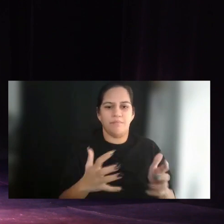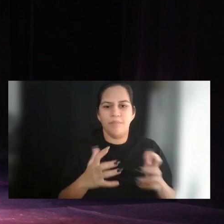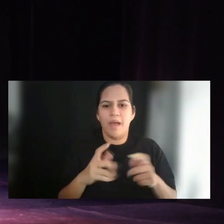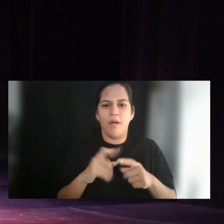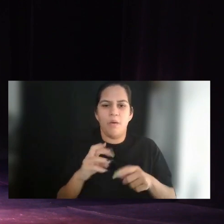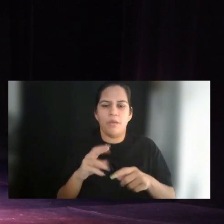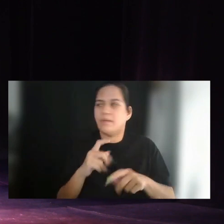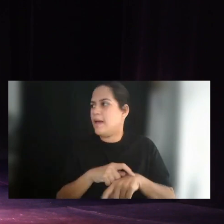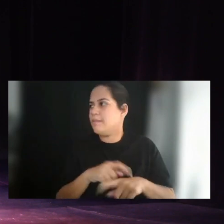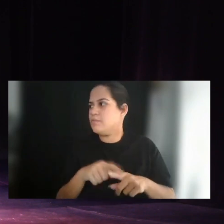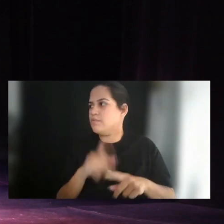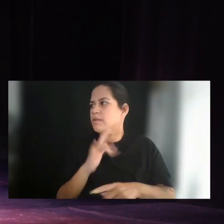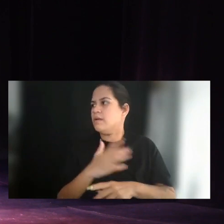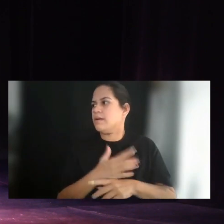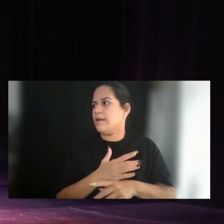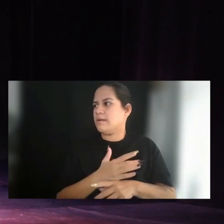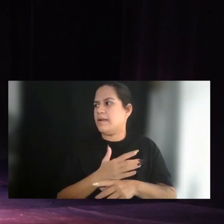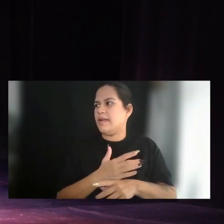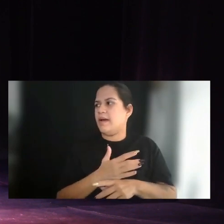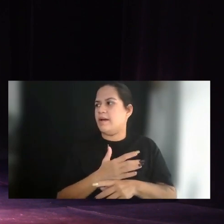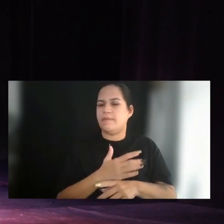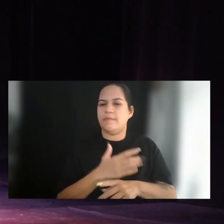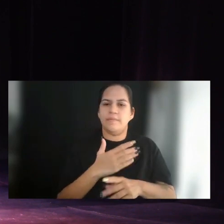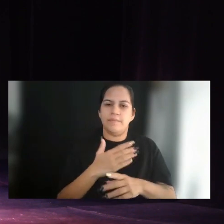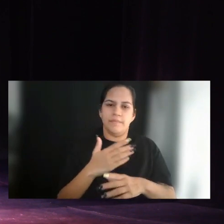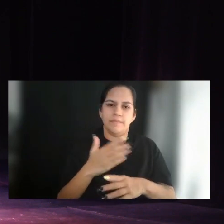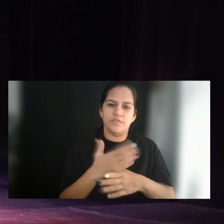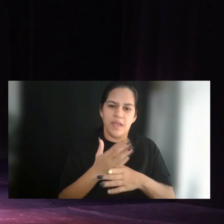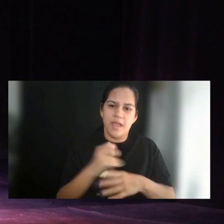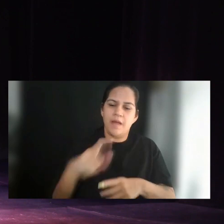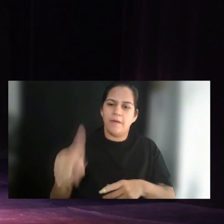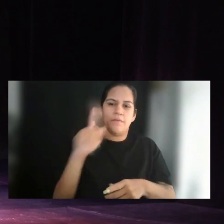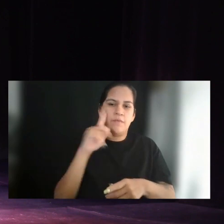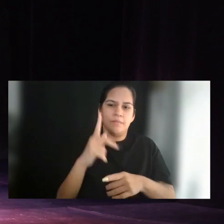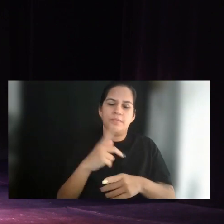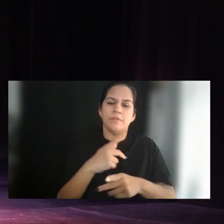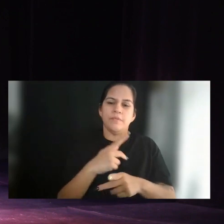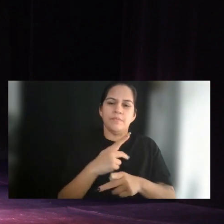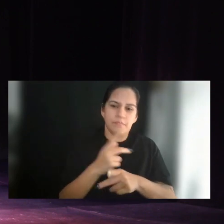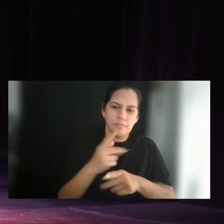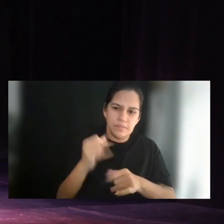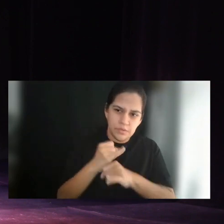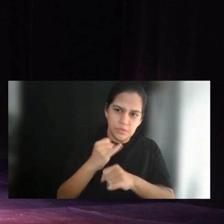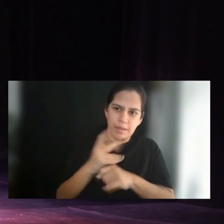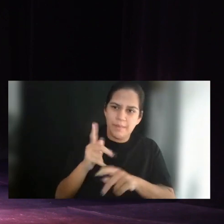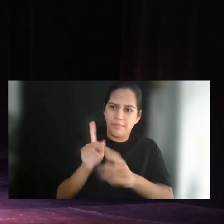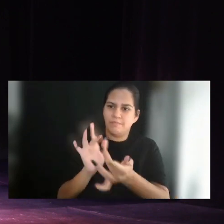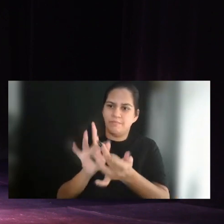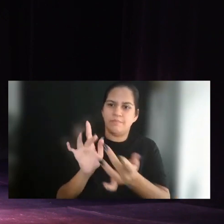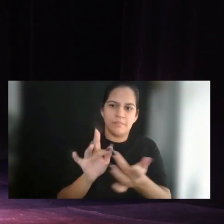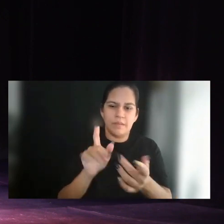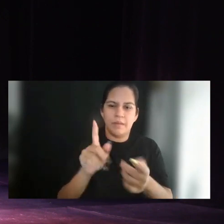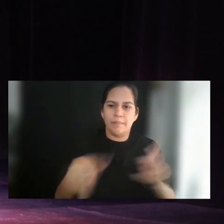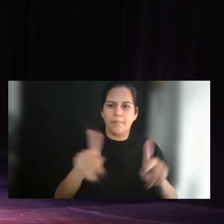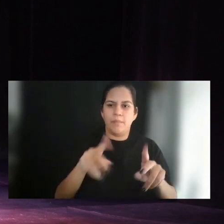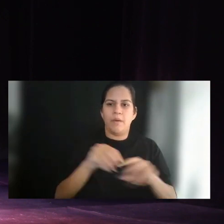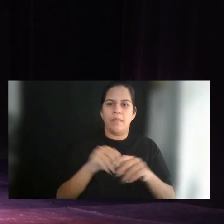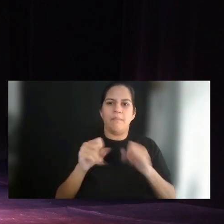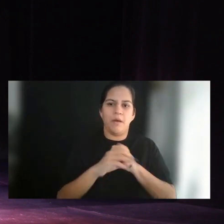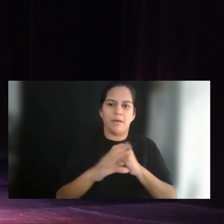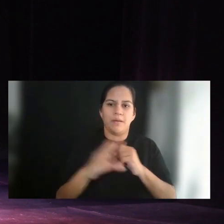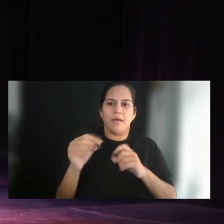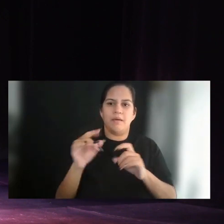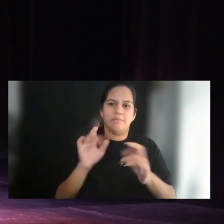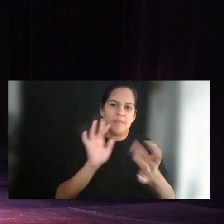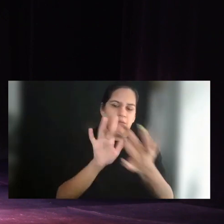that with the presenting institution or for that information to get to the specific people in the marketing and outreach. While there were some deaf audiences